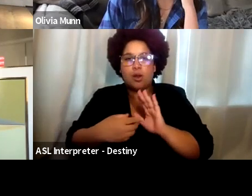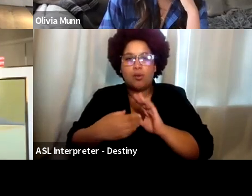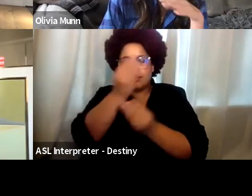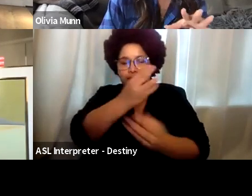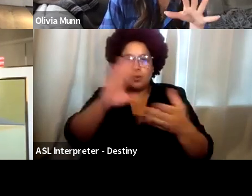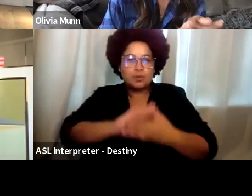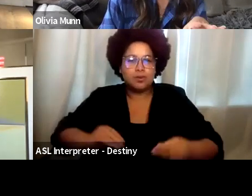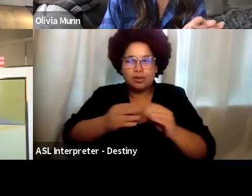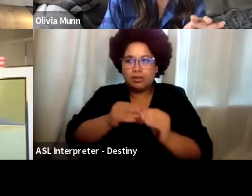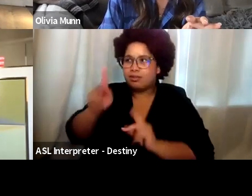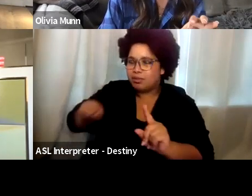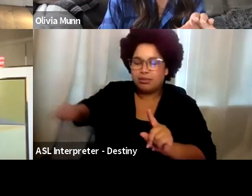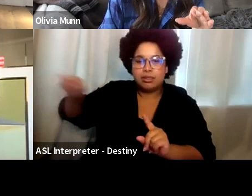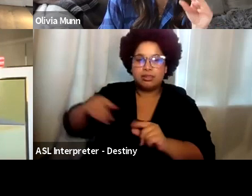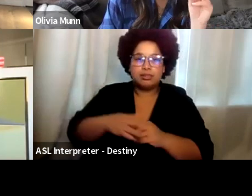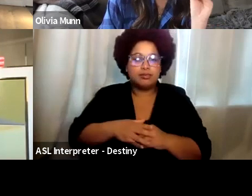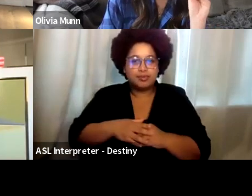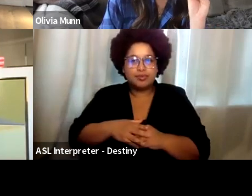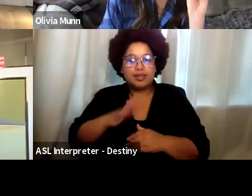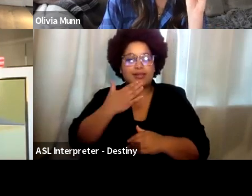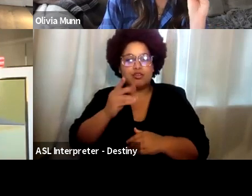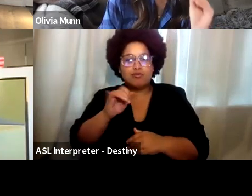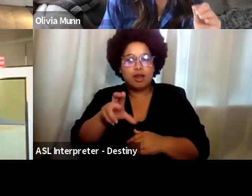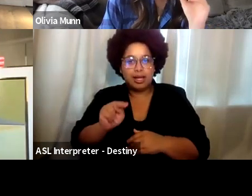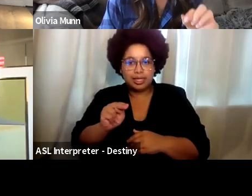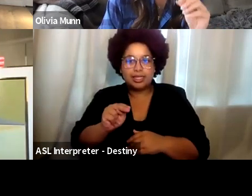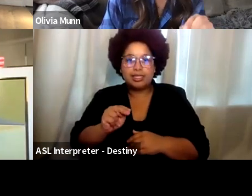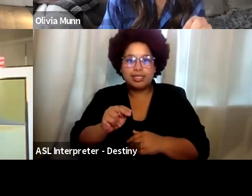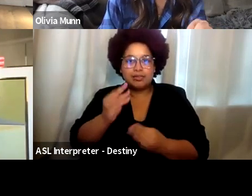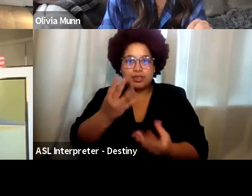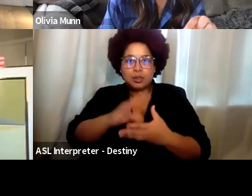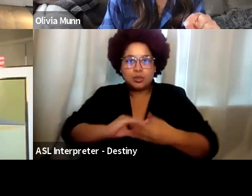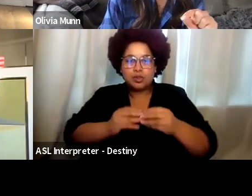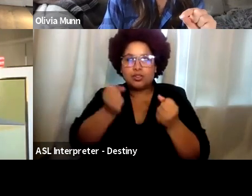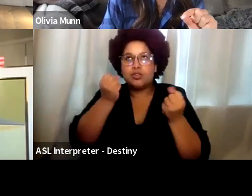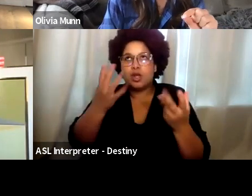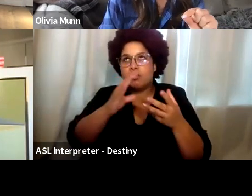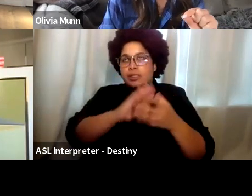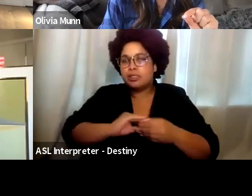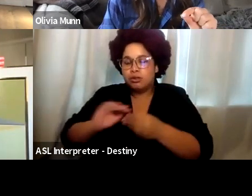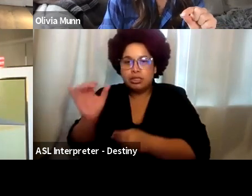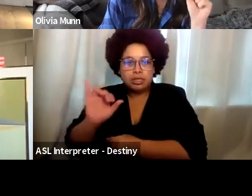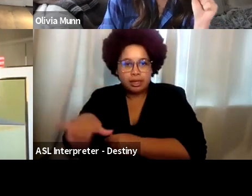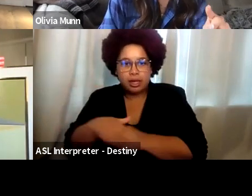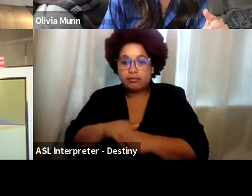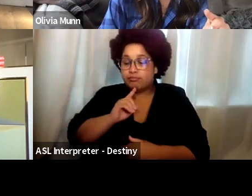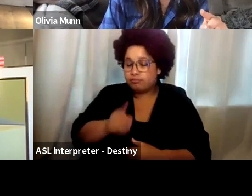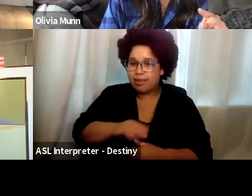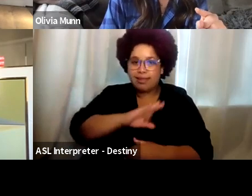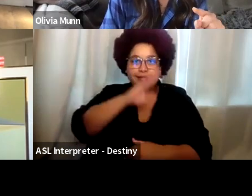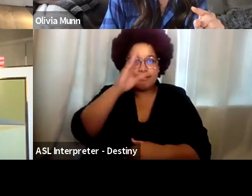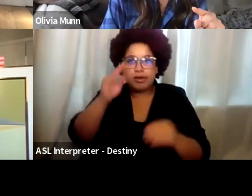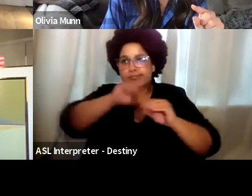You know, hearing Brian, thank you for telling that story, because, you know, there are so many stories like that. Sure. And they don't get